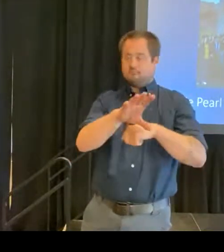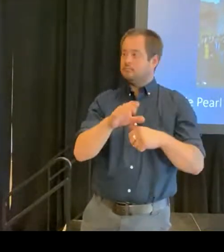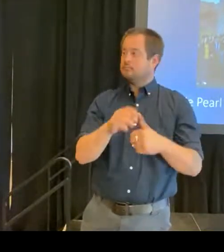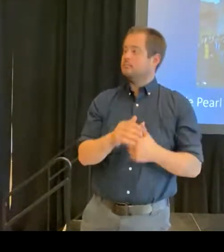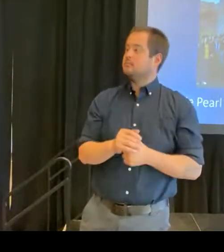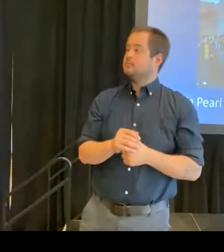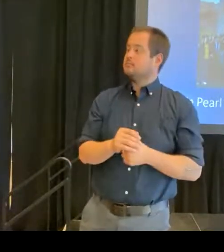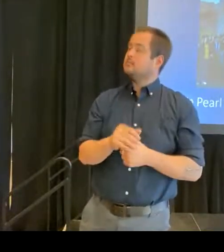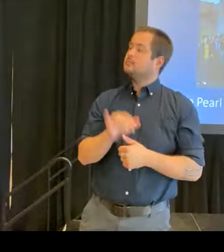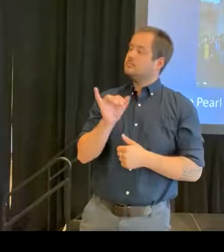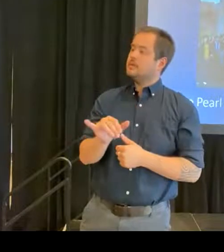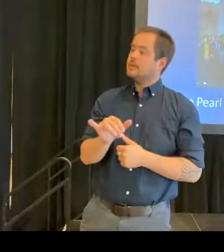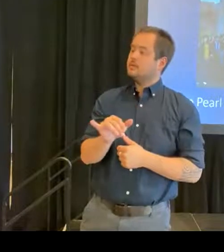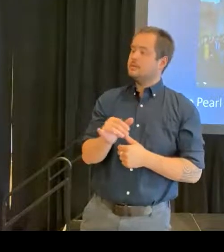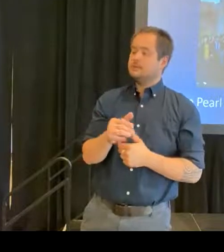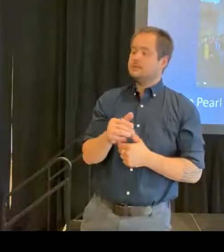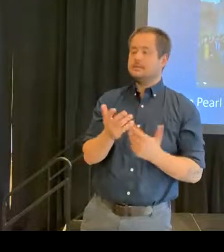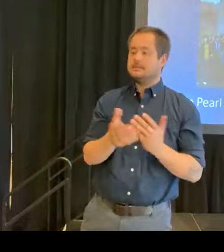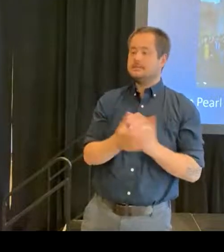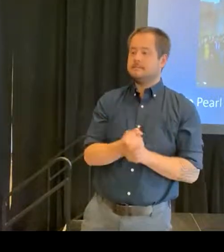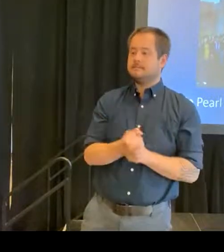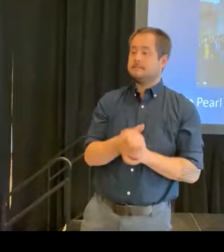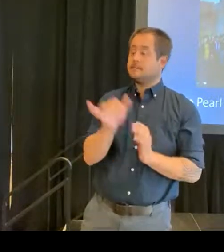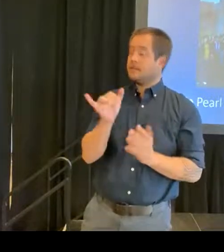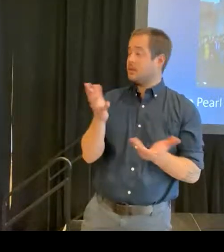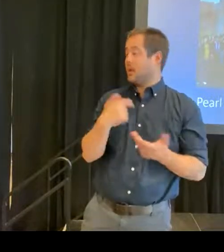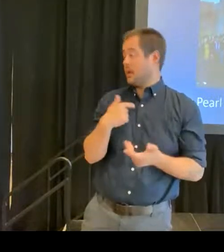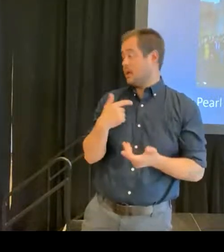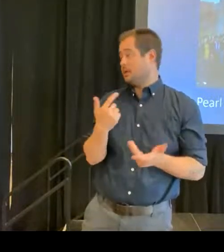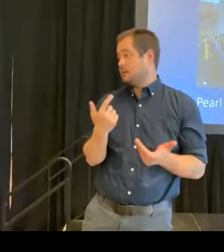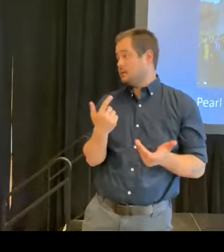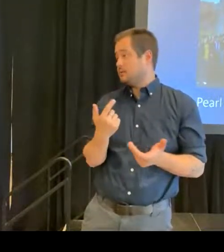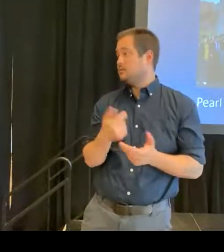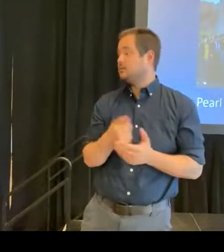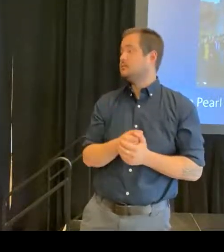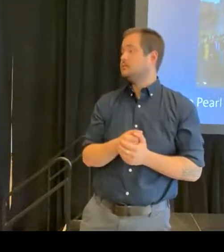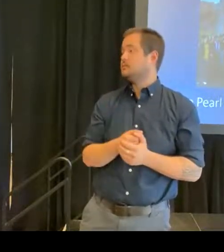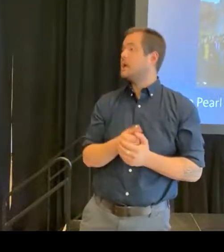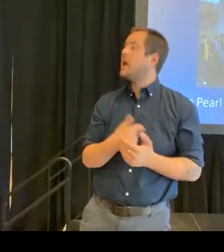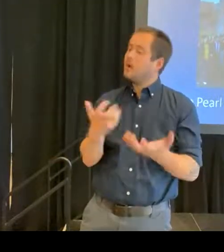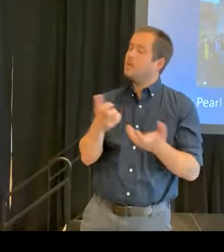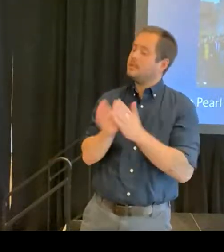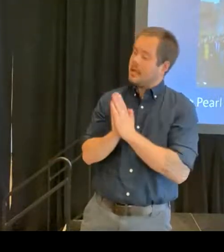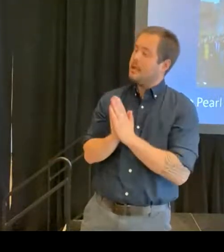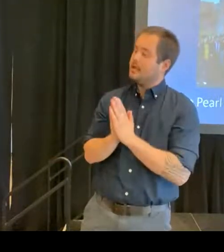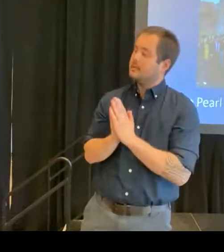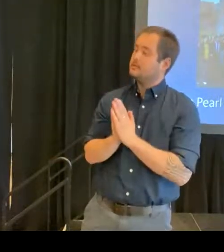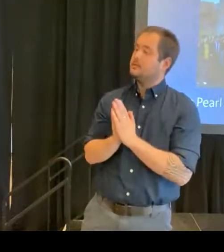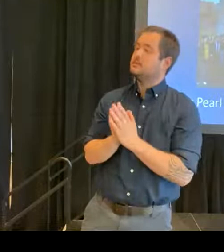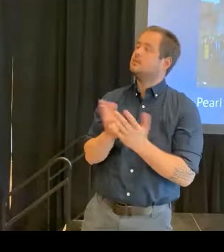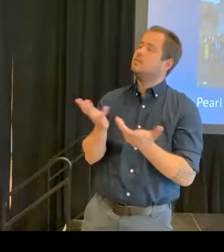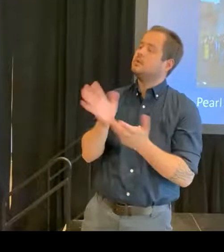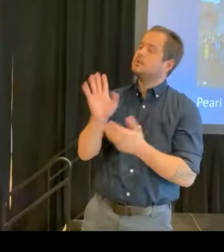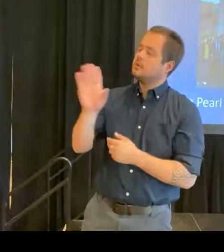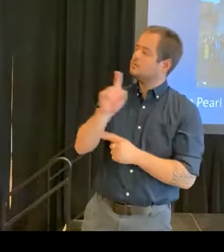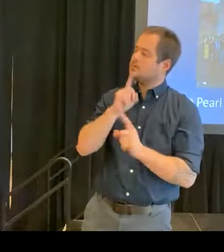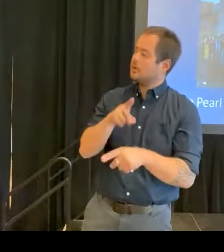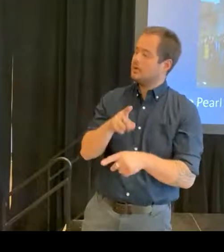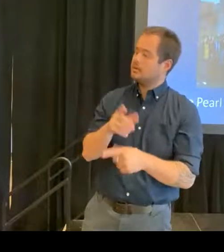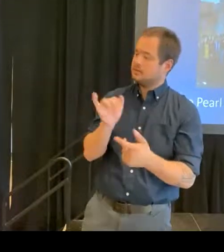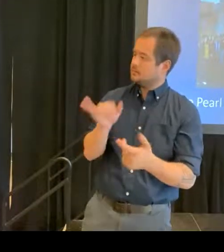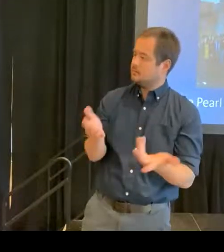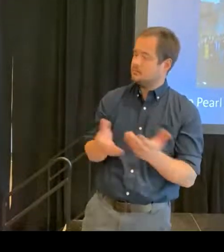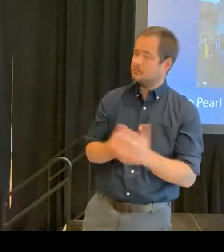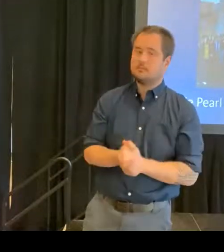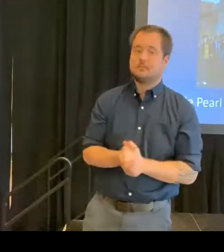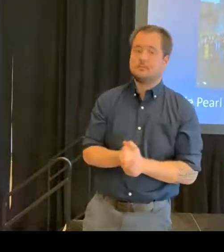part. That was that's what I wanted to ask you. Of course, what would be your response to